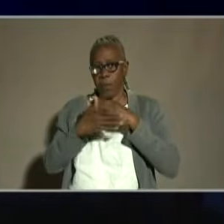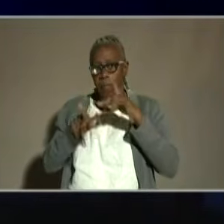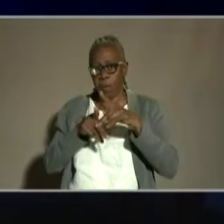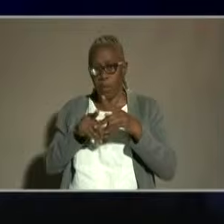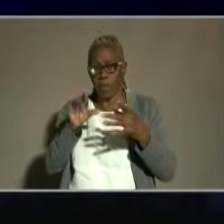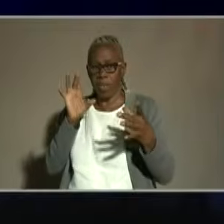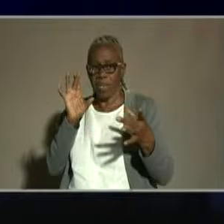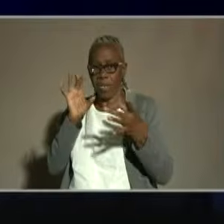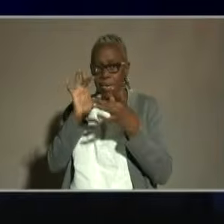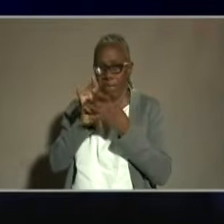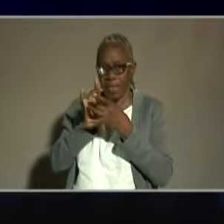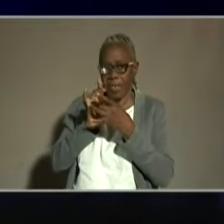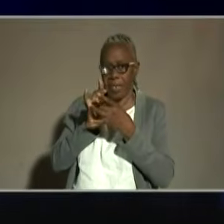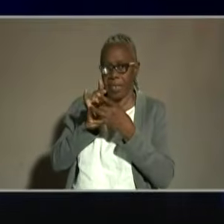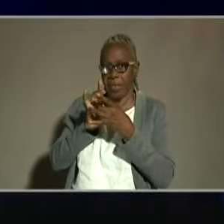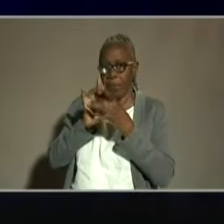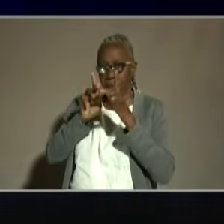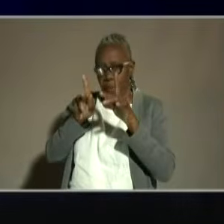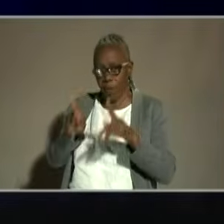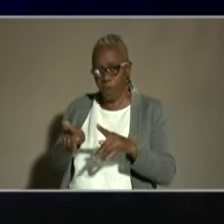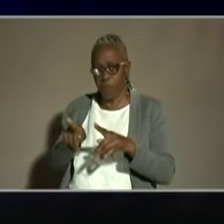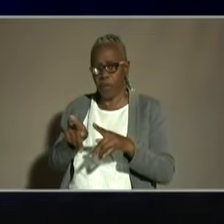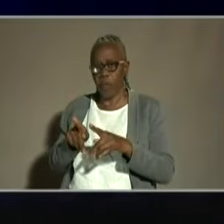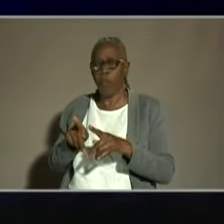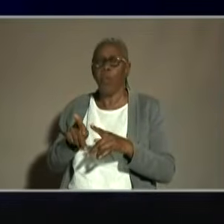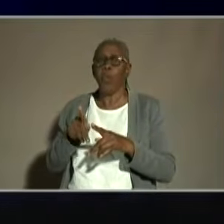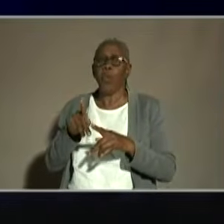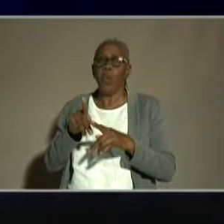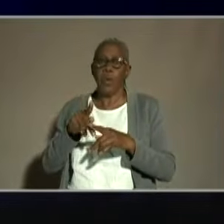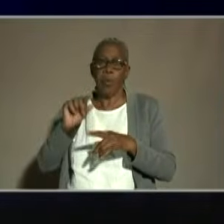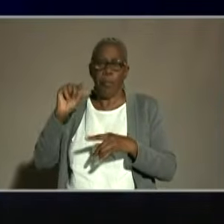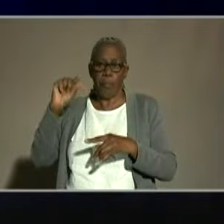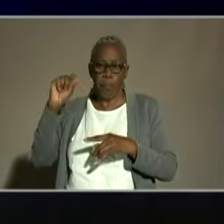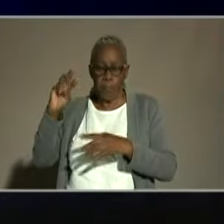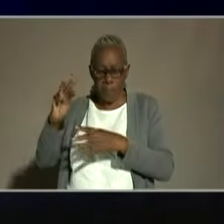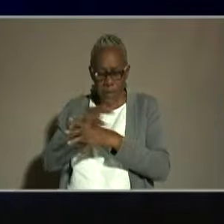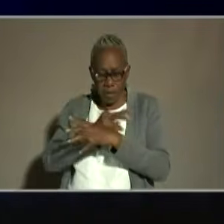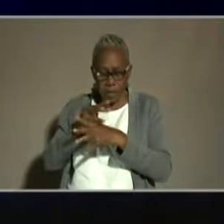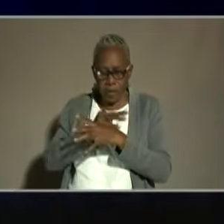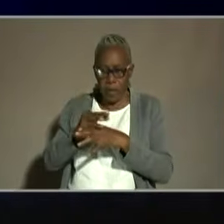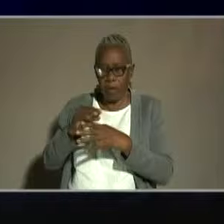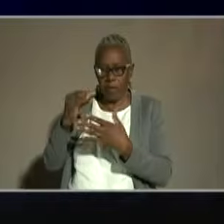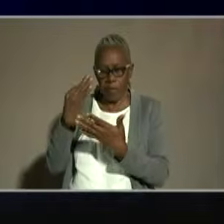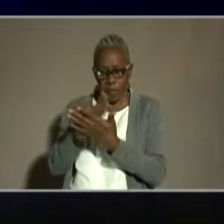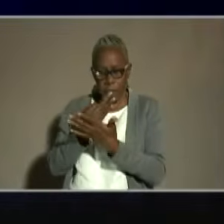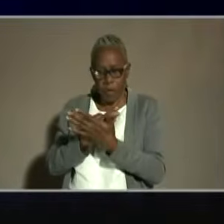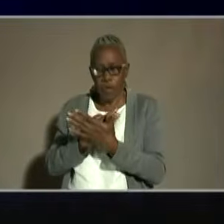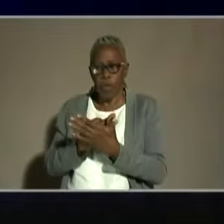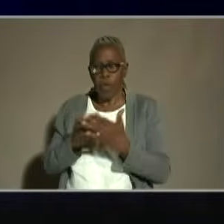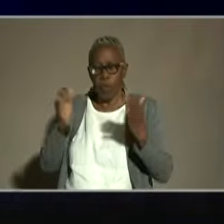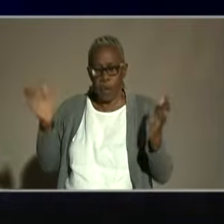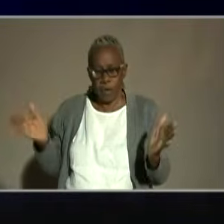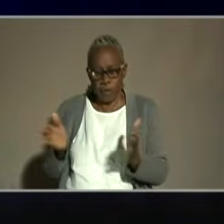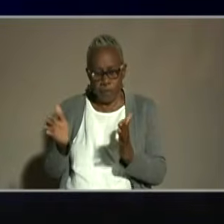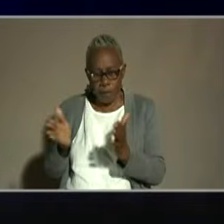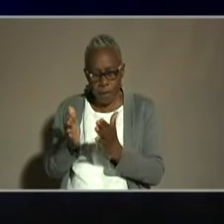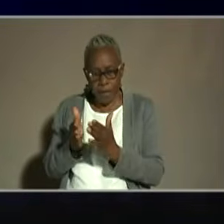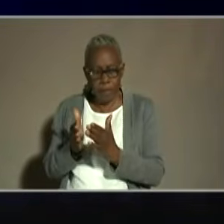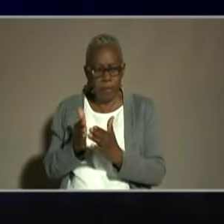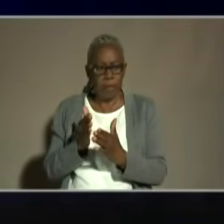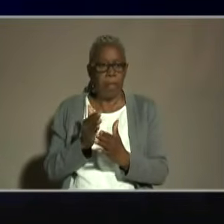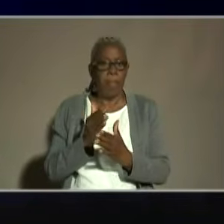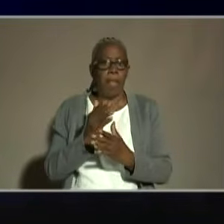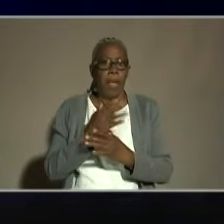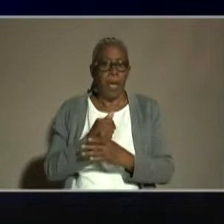connected party with the then Minister of Finance, and you advised and created the FinSAC debacle with